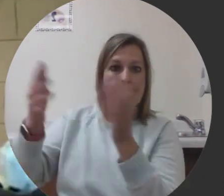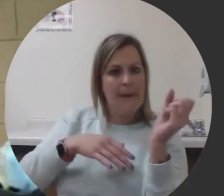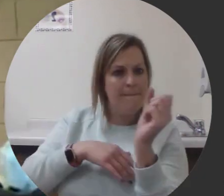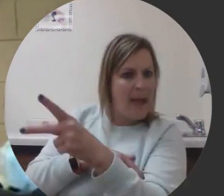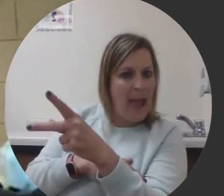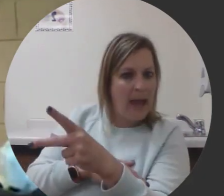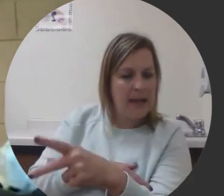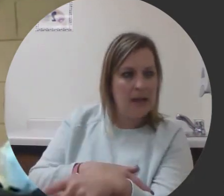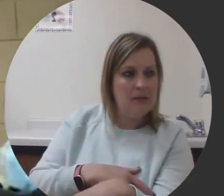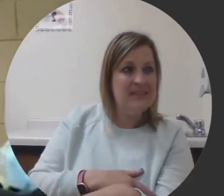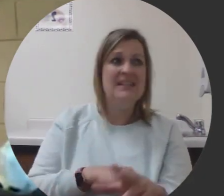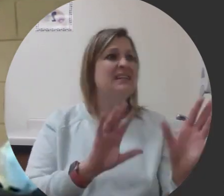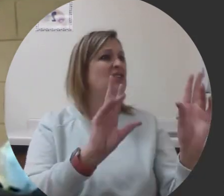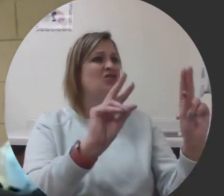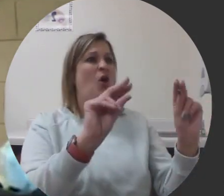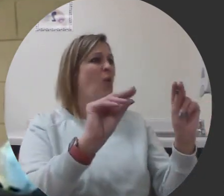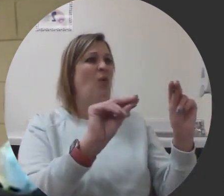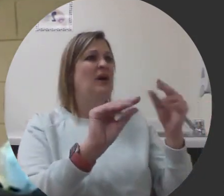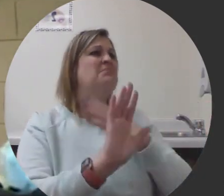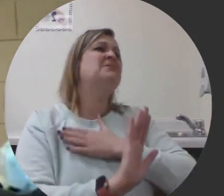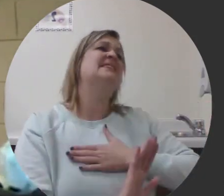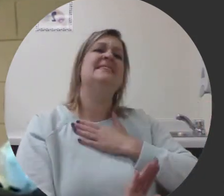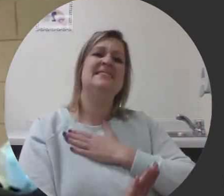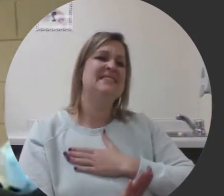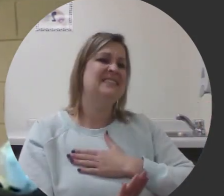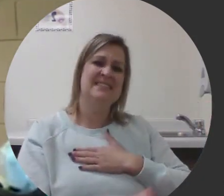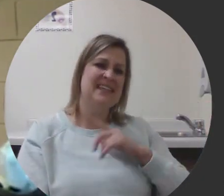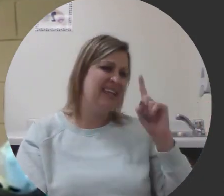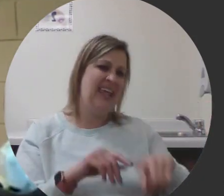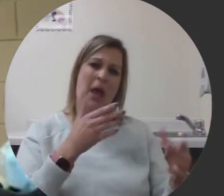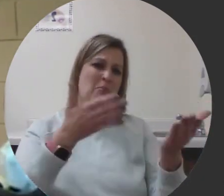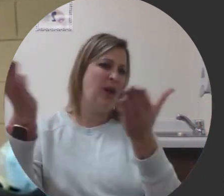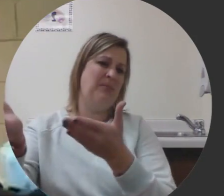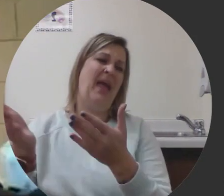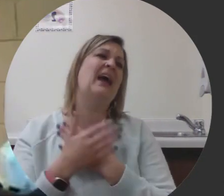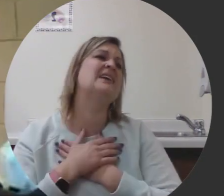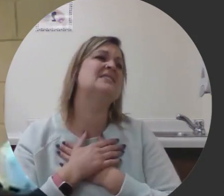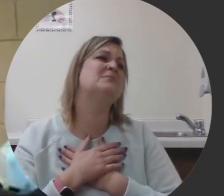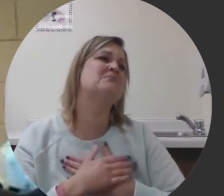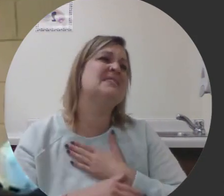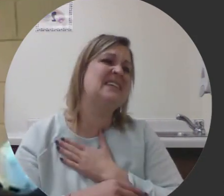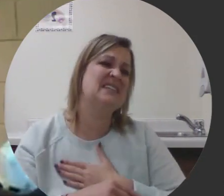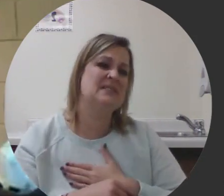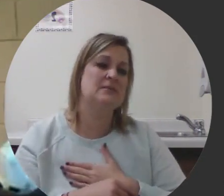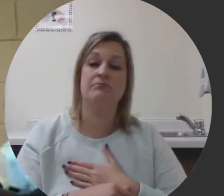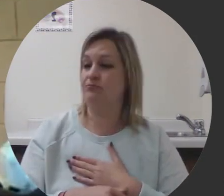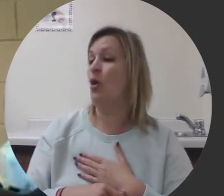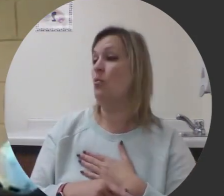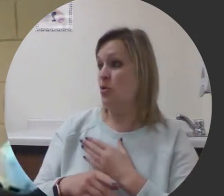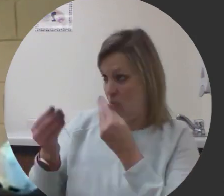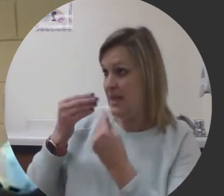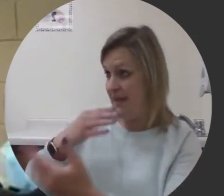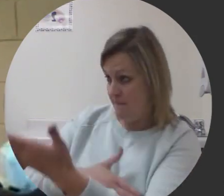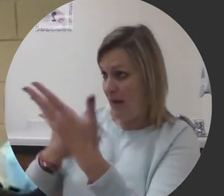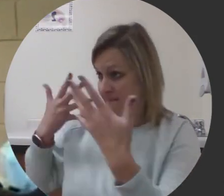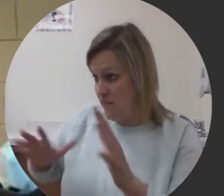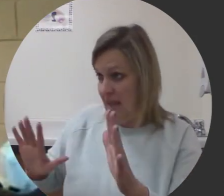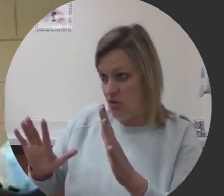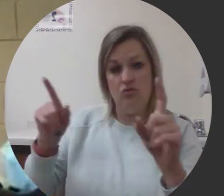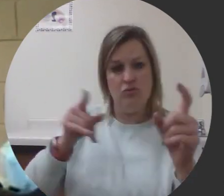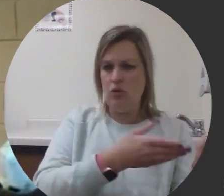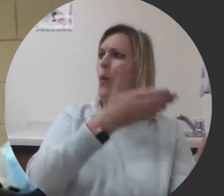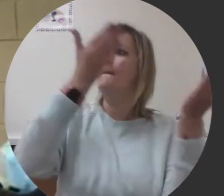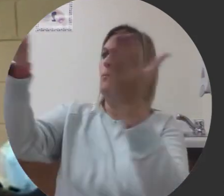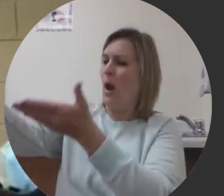Oh, no, Mother, cried Kirsty. Please not. First thing after breakfast, it goes back in the sea, said Mother firmly. Where is